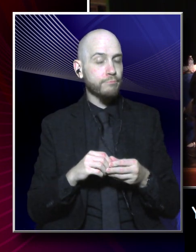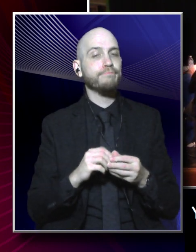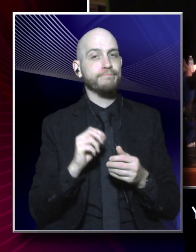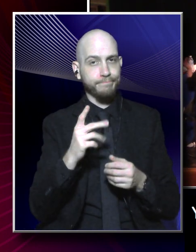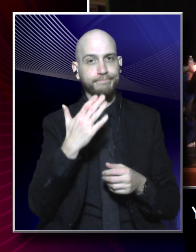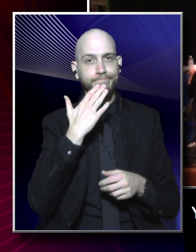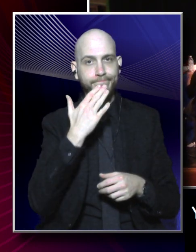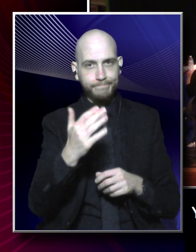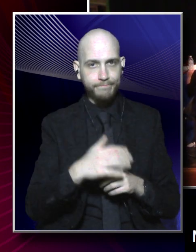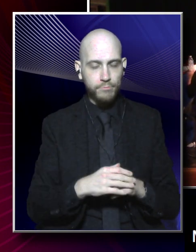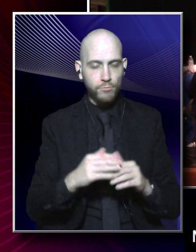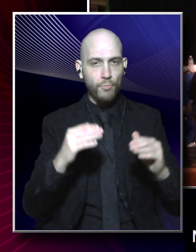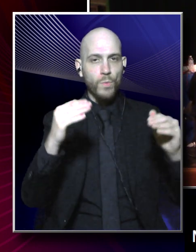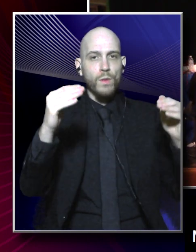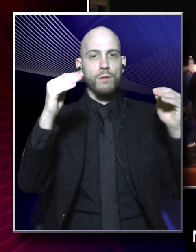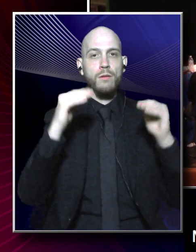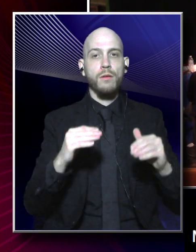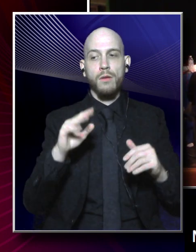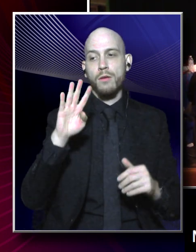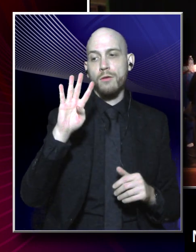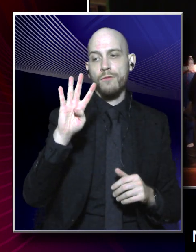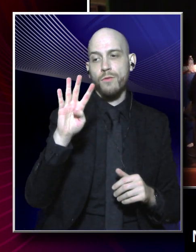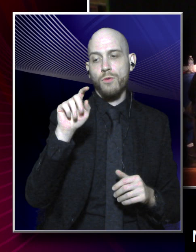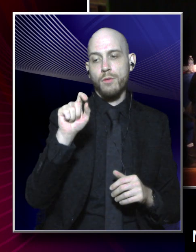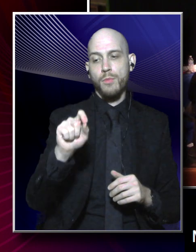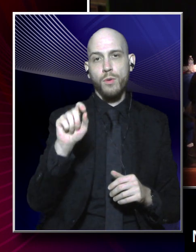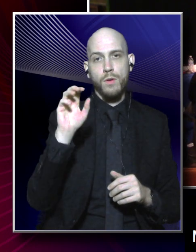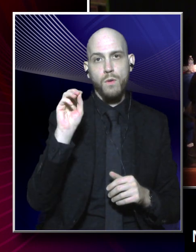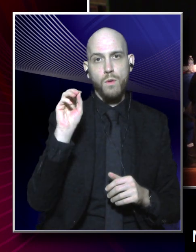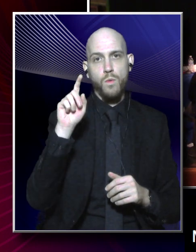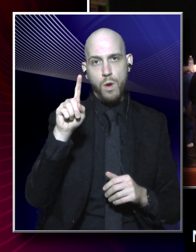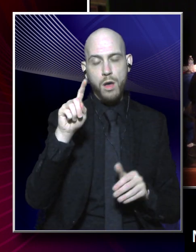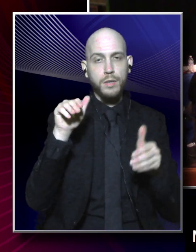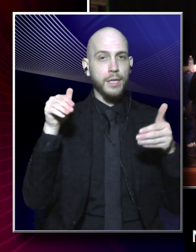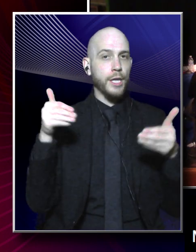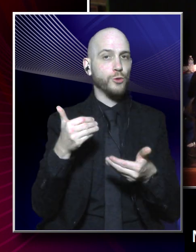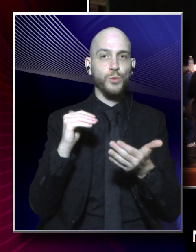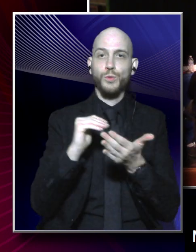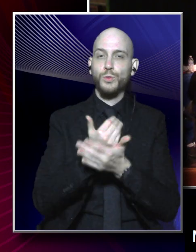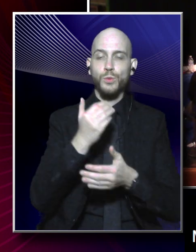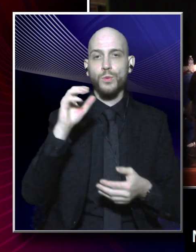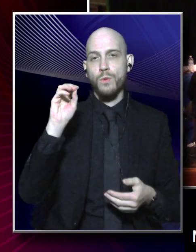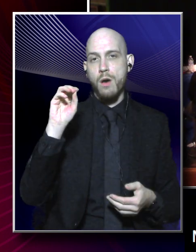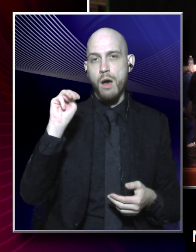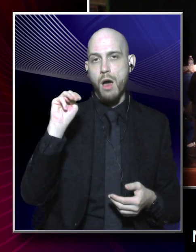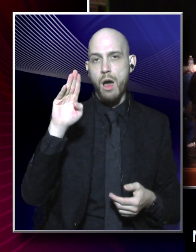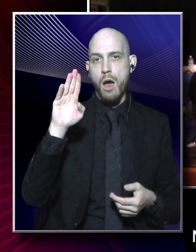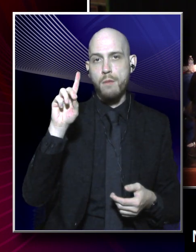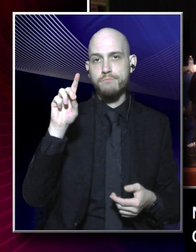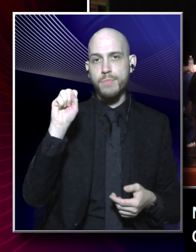Next is 4.01, introduction of new Ombudsperson, Karen Grandin.